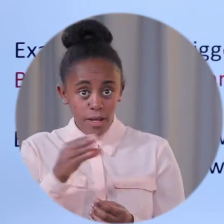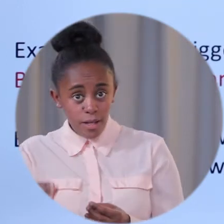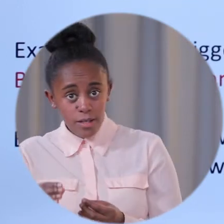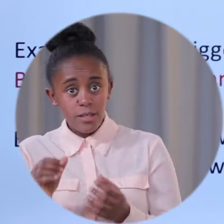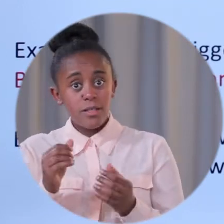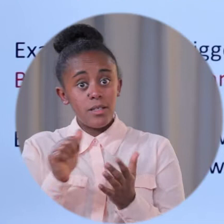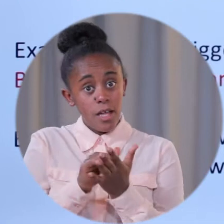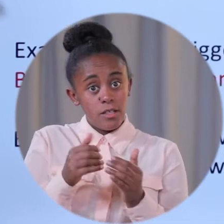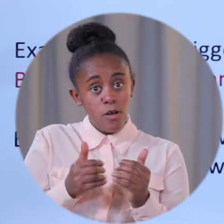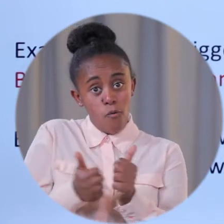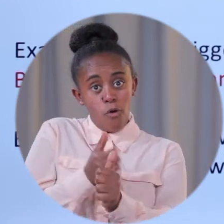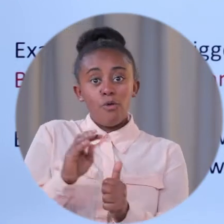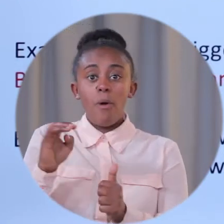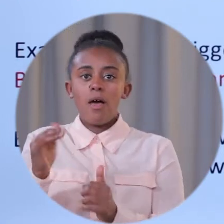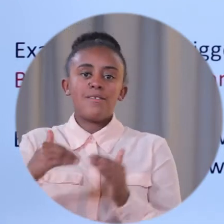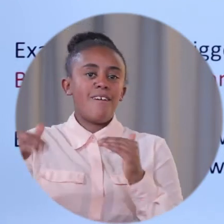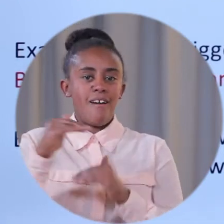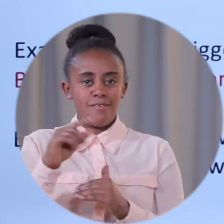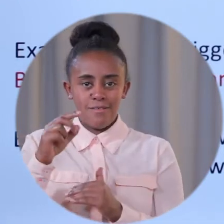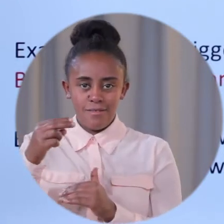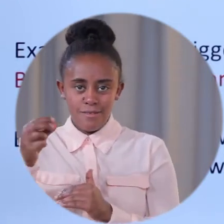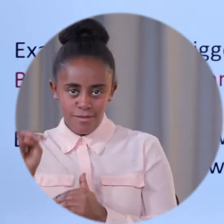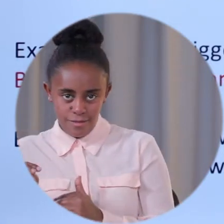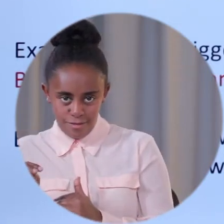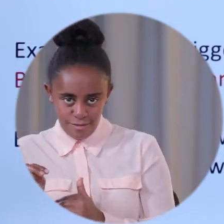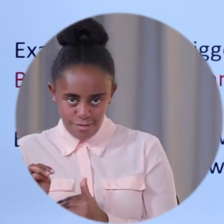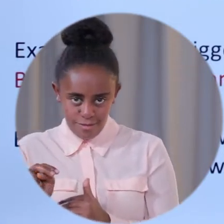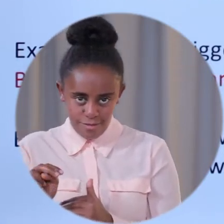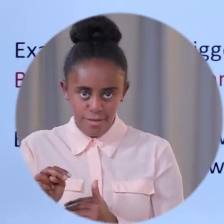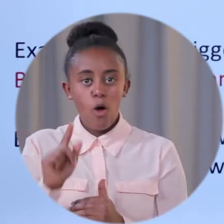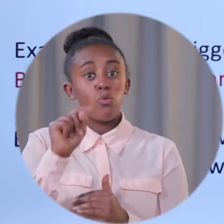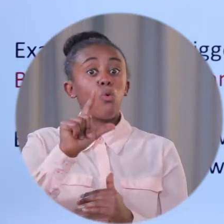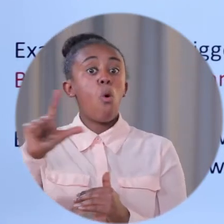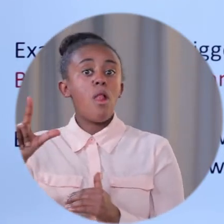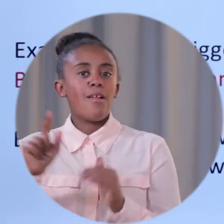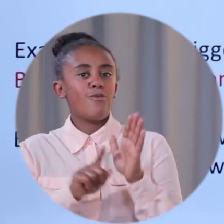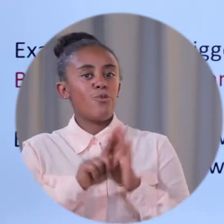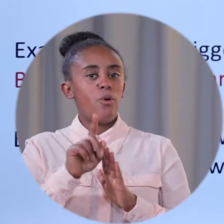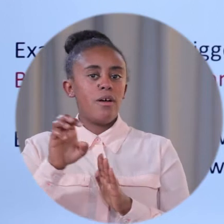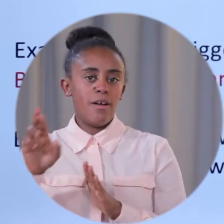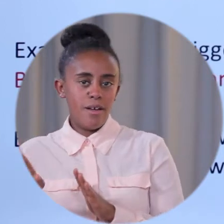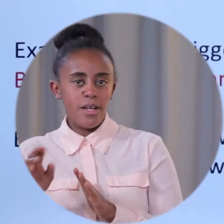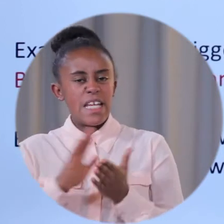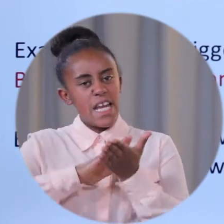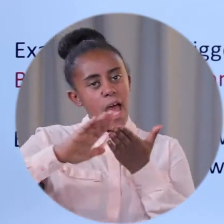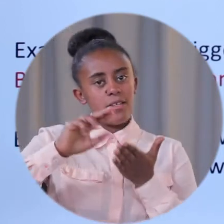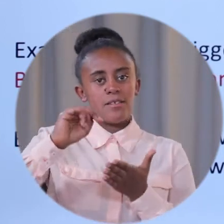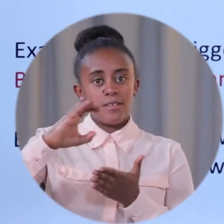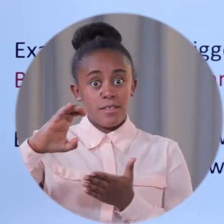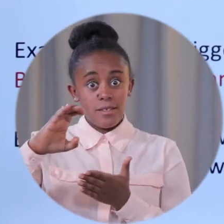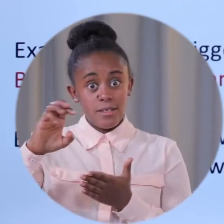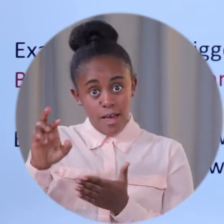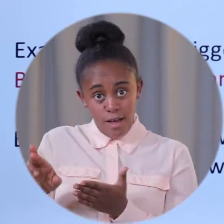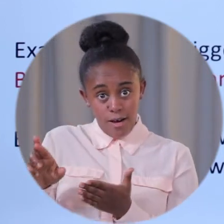is followed by than. Look, tall, taller than. Nice, nicer than.